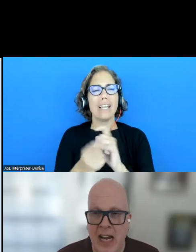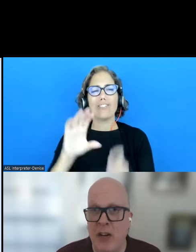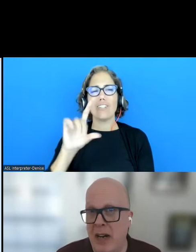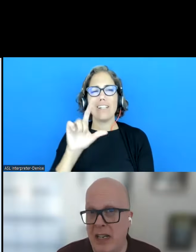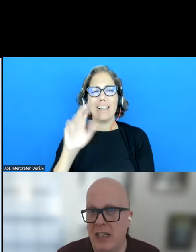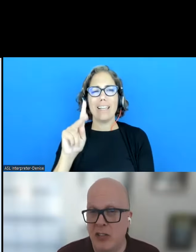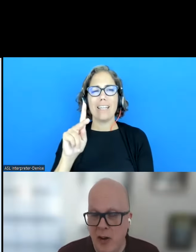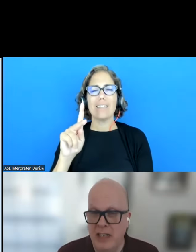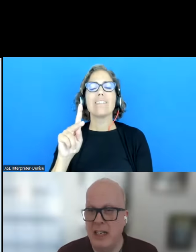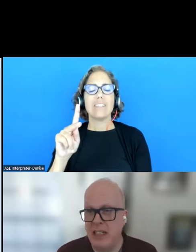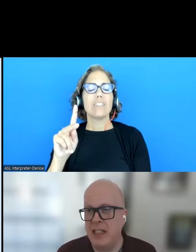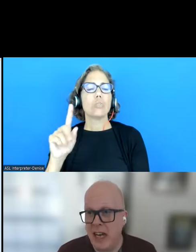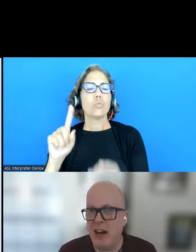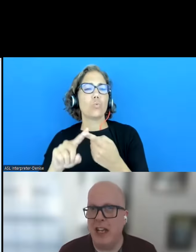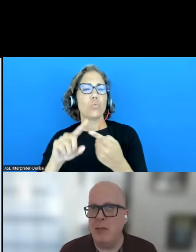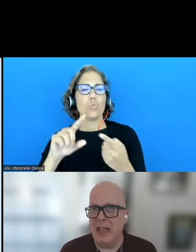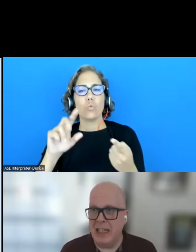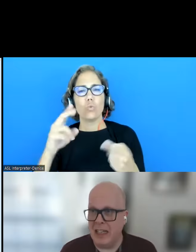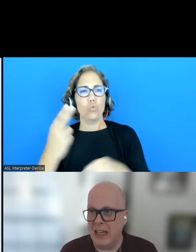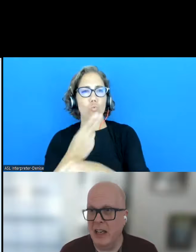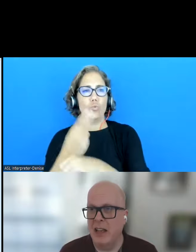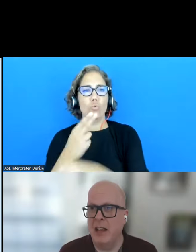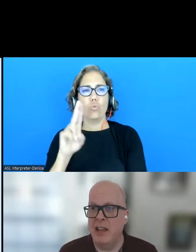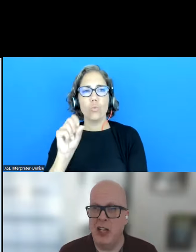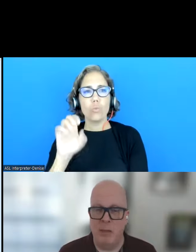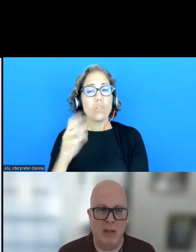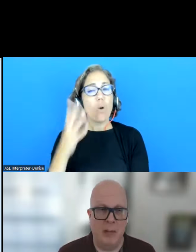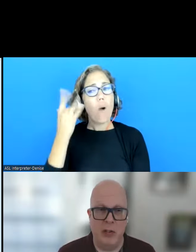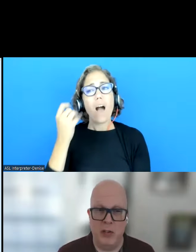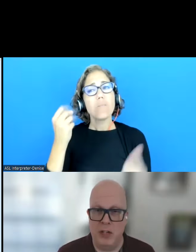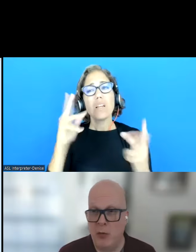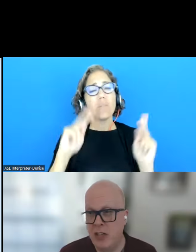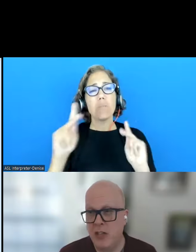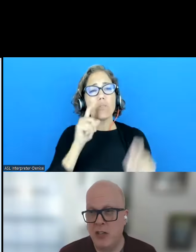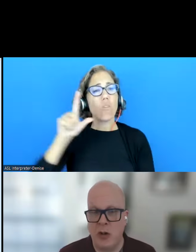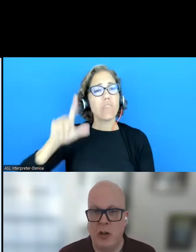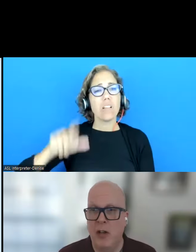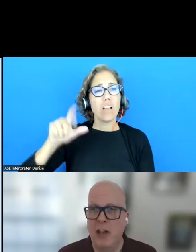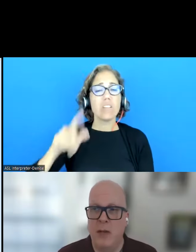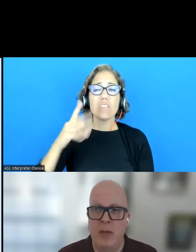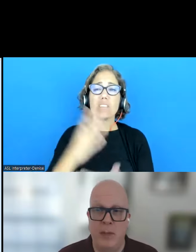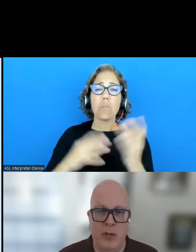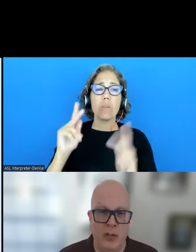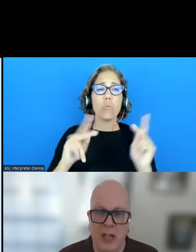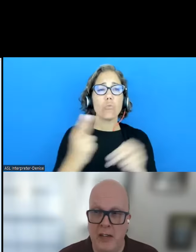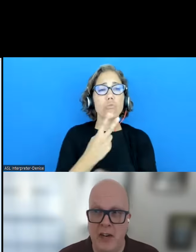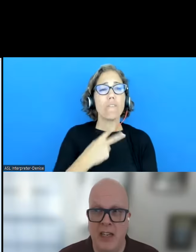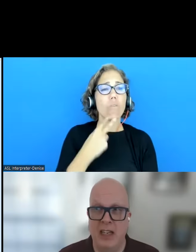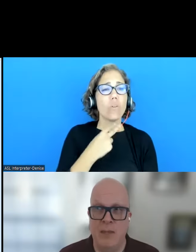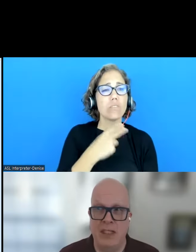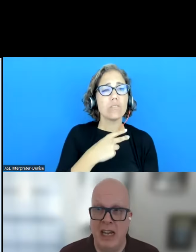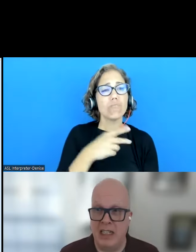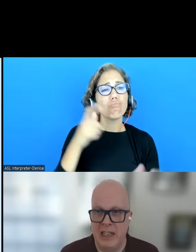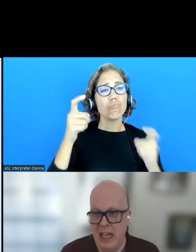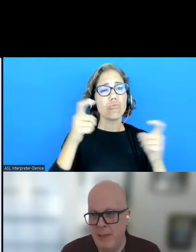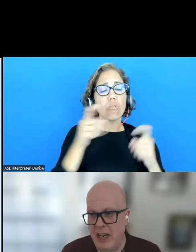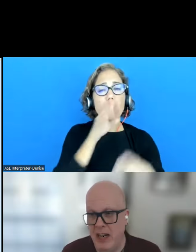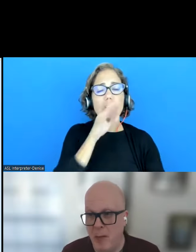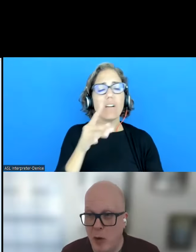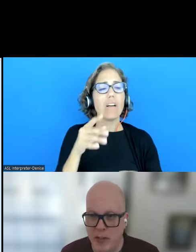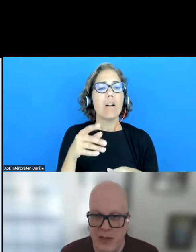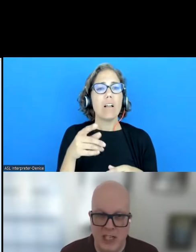case, not everybody is going to necessarily be clicking. There could be people using voice control, people doing other things besides